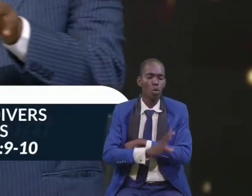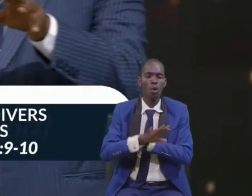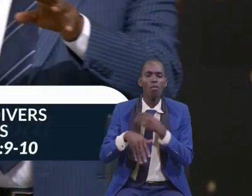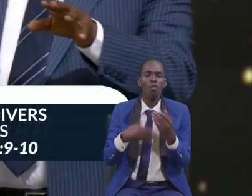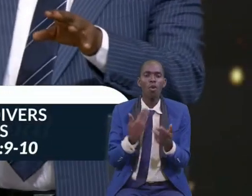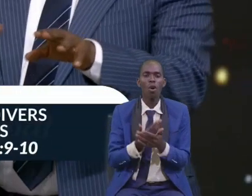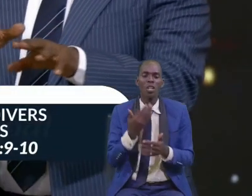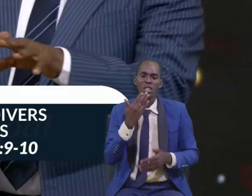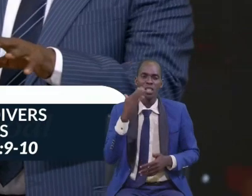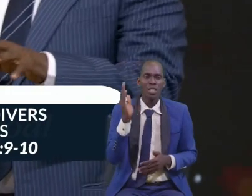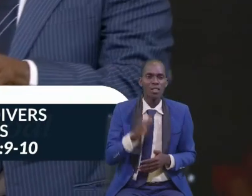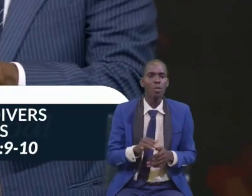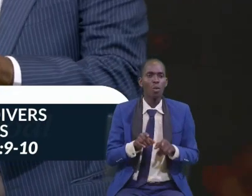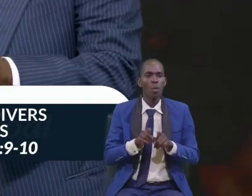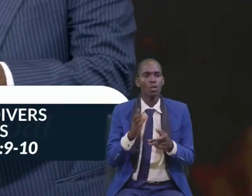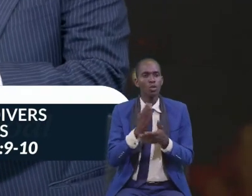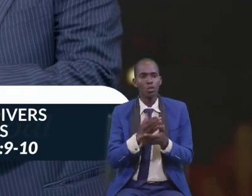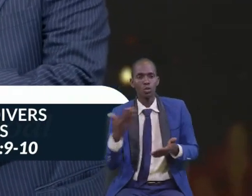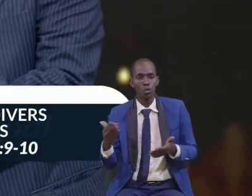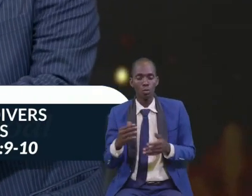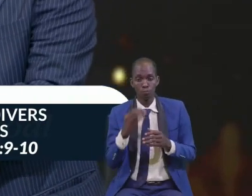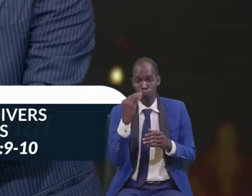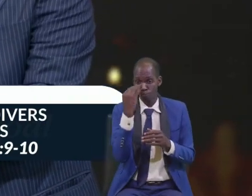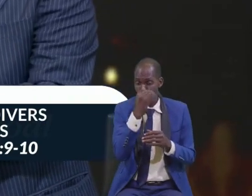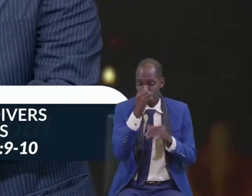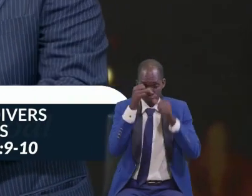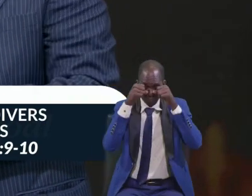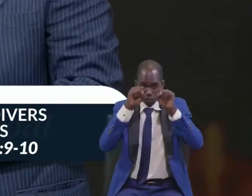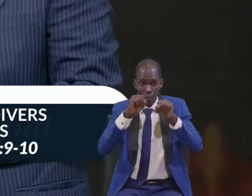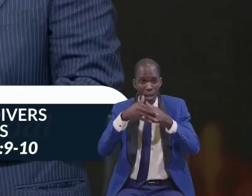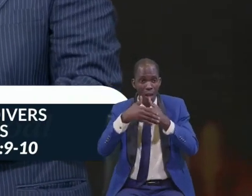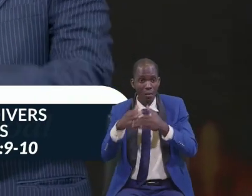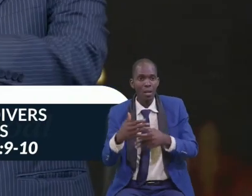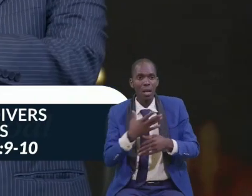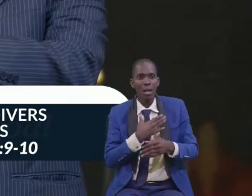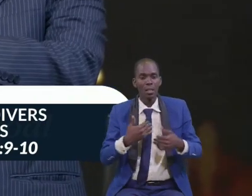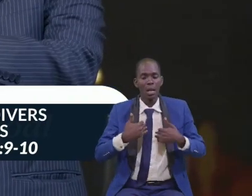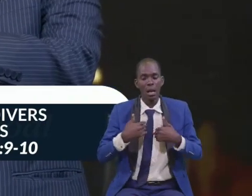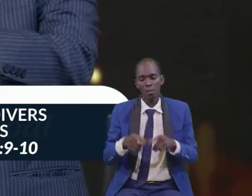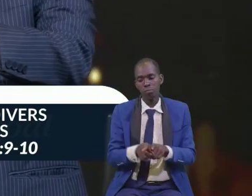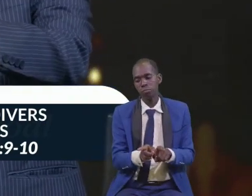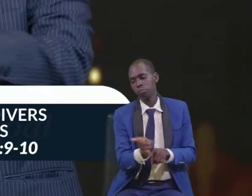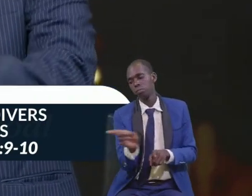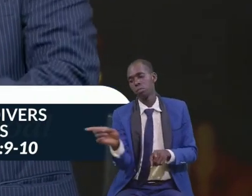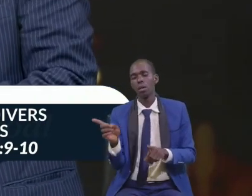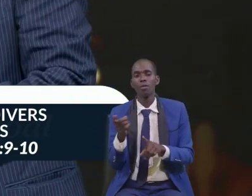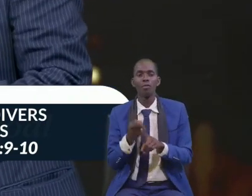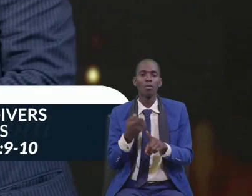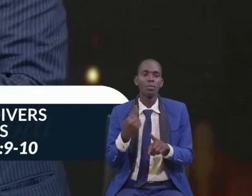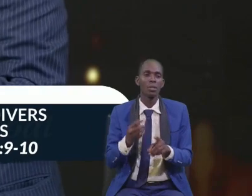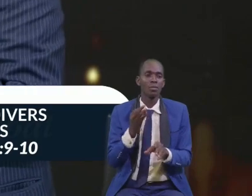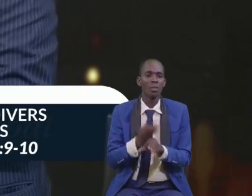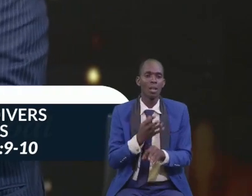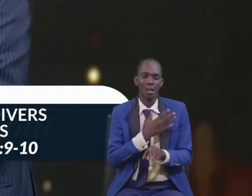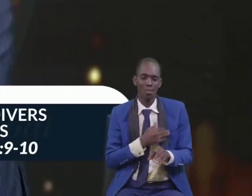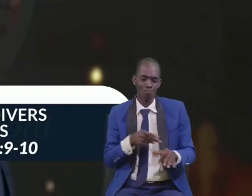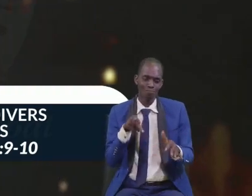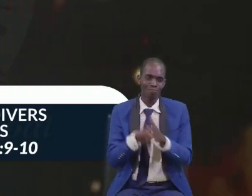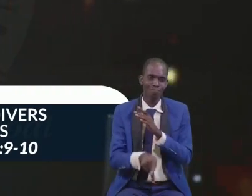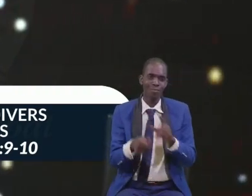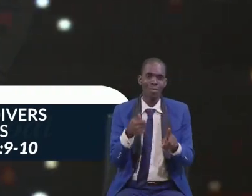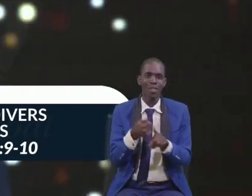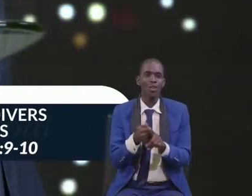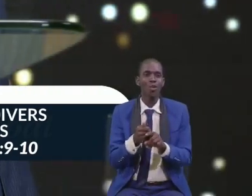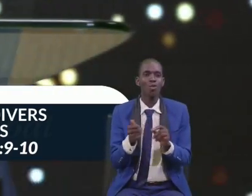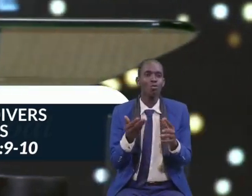some coveted after, they have erred from the faith and pierced themselves through with